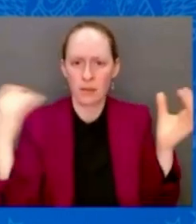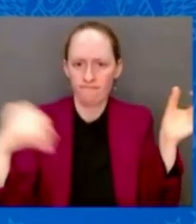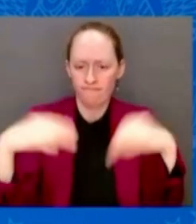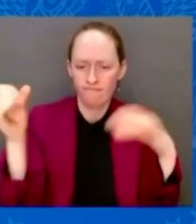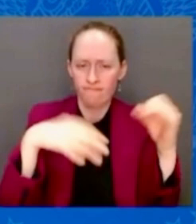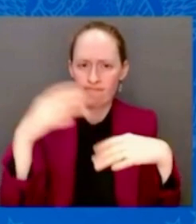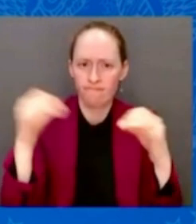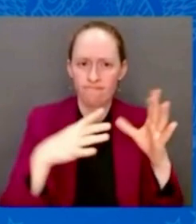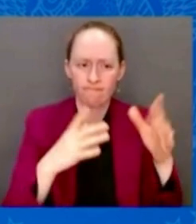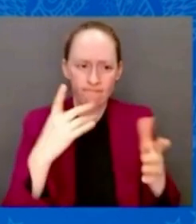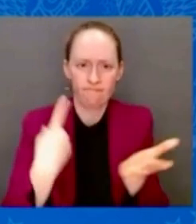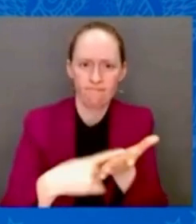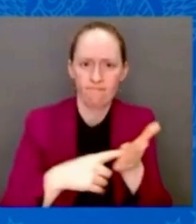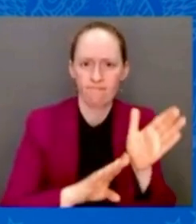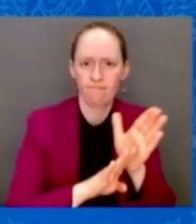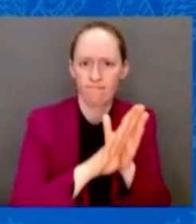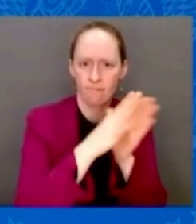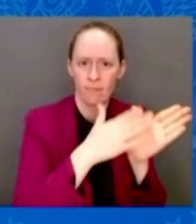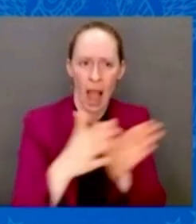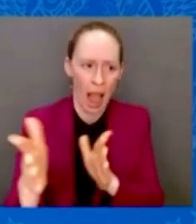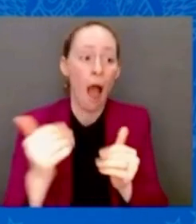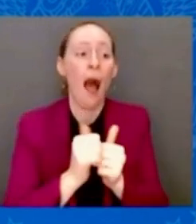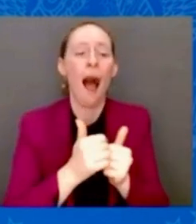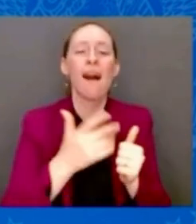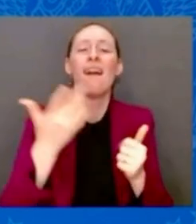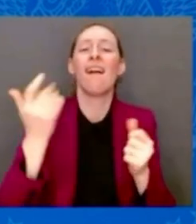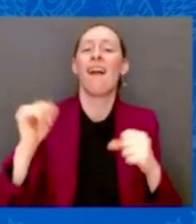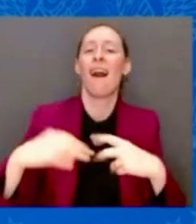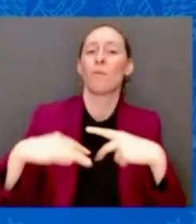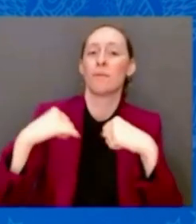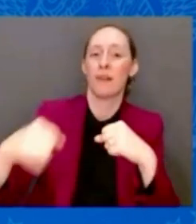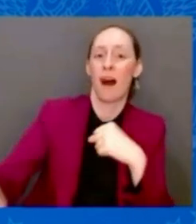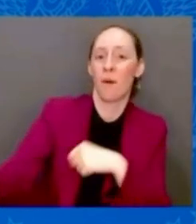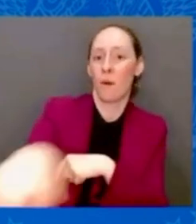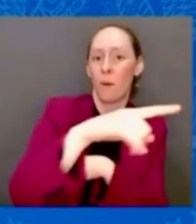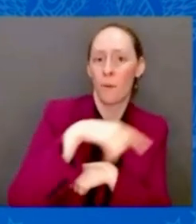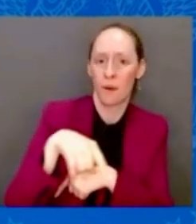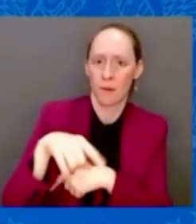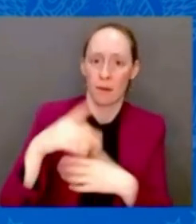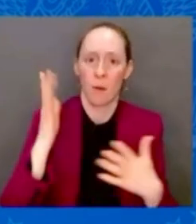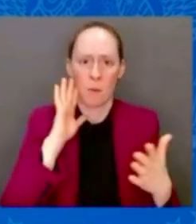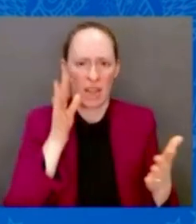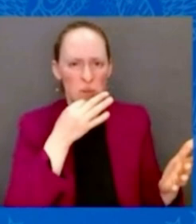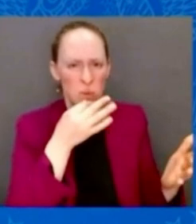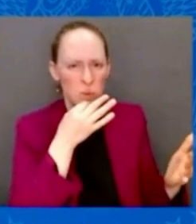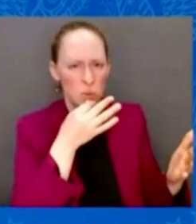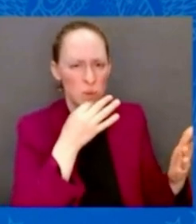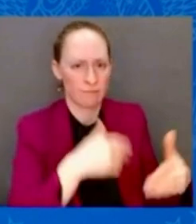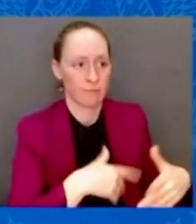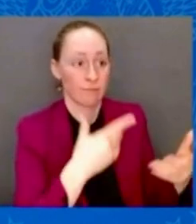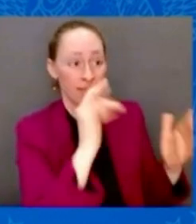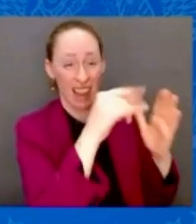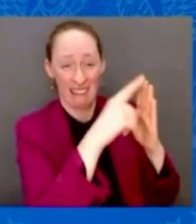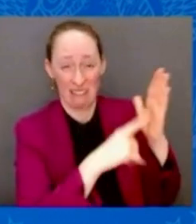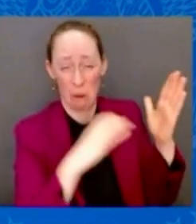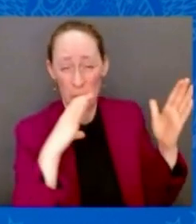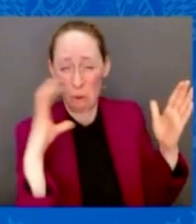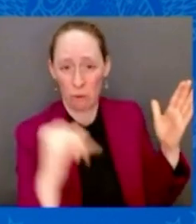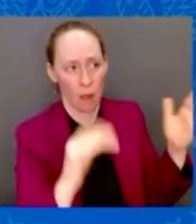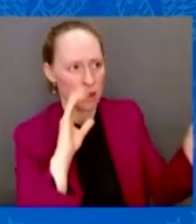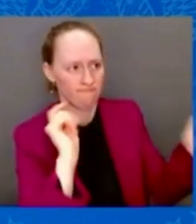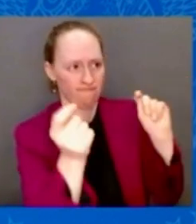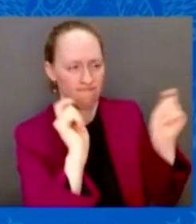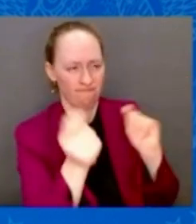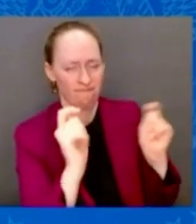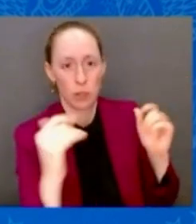on track to propose an updated rules this fall. And when they finally comes time for you to leave the job and enjoy some